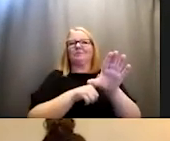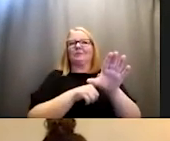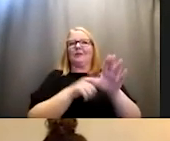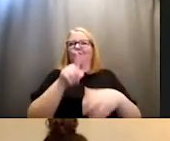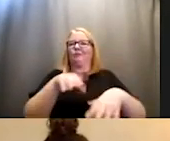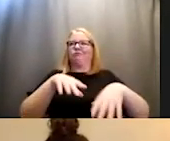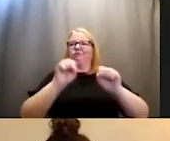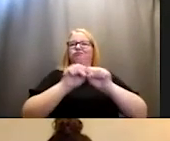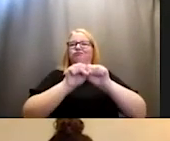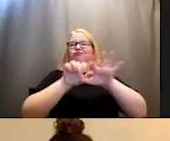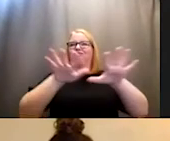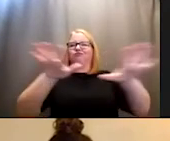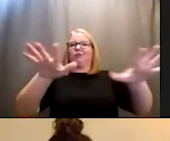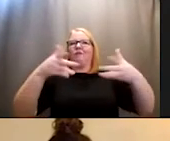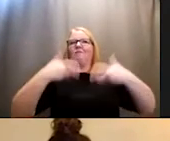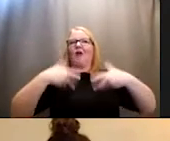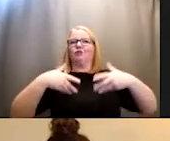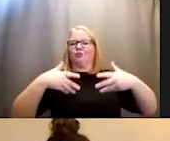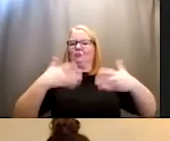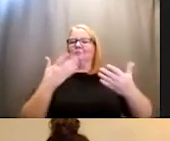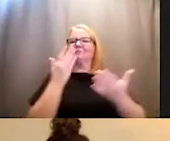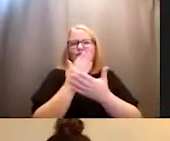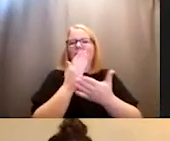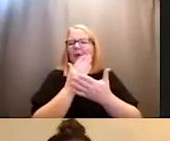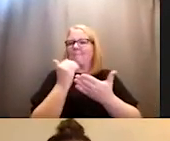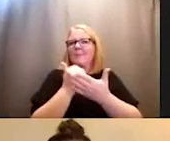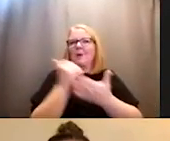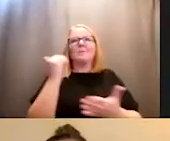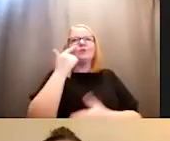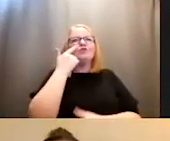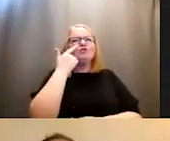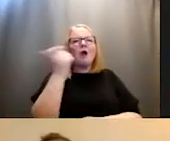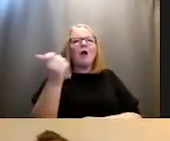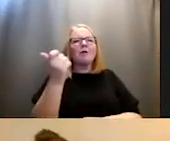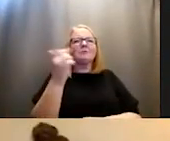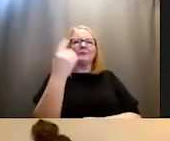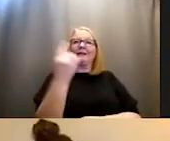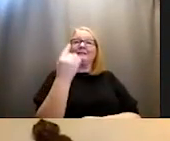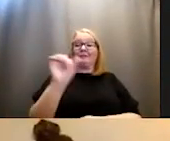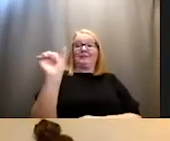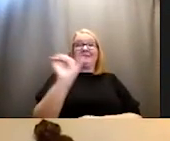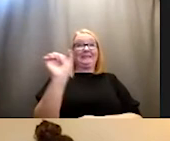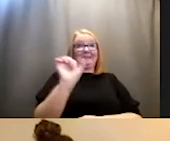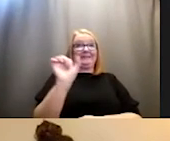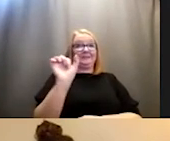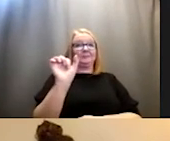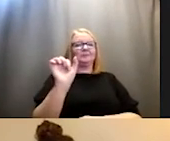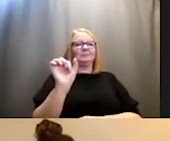onto the fashion scene and became, she was really young, she was only 16 years old, and she became the face